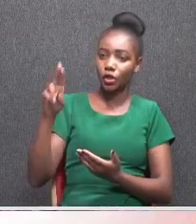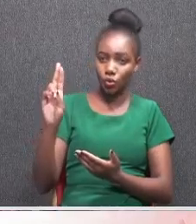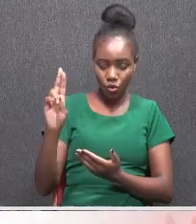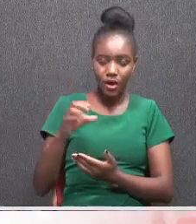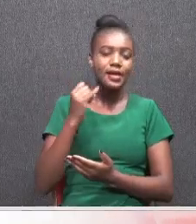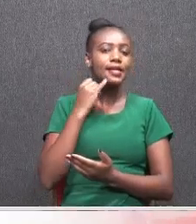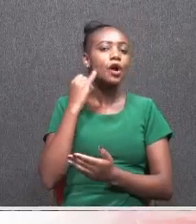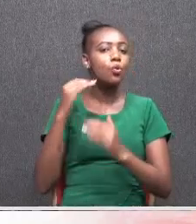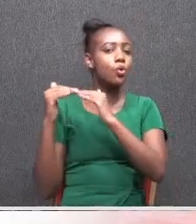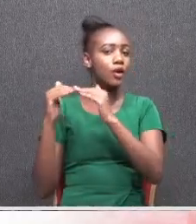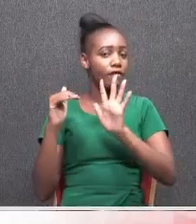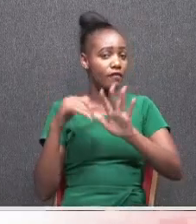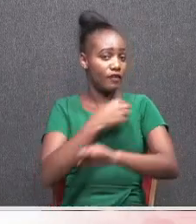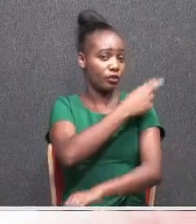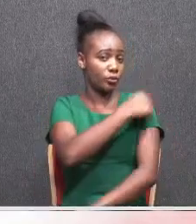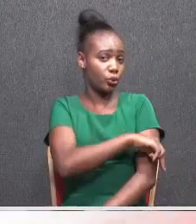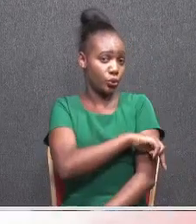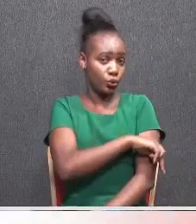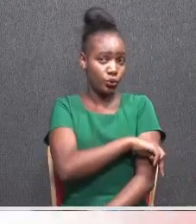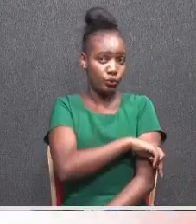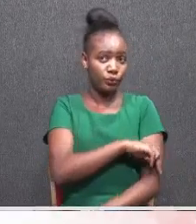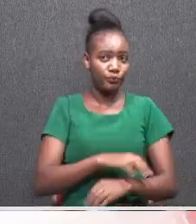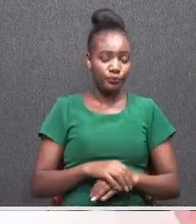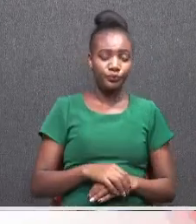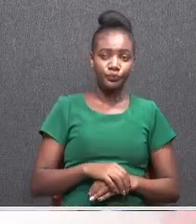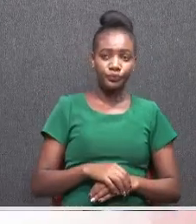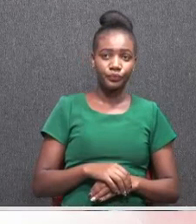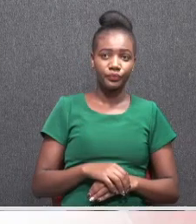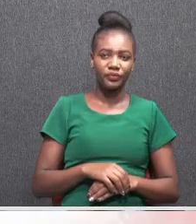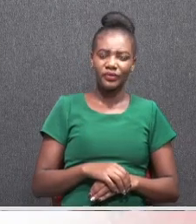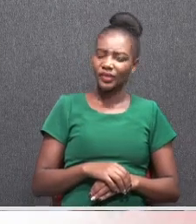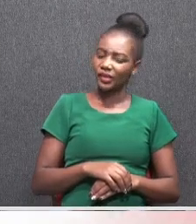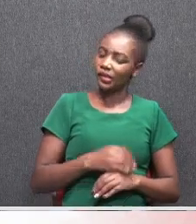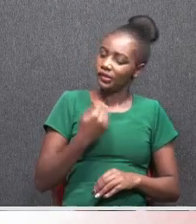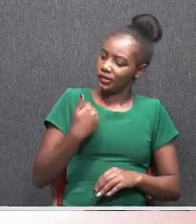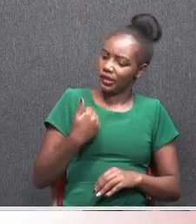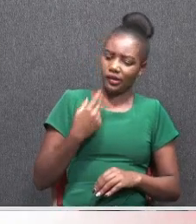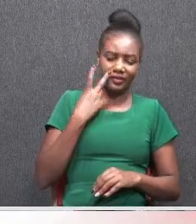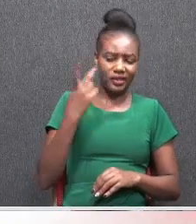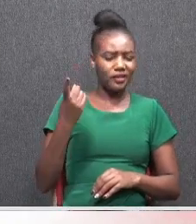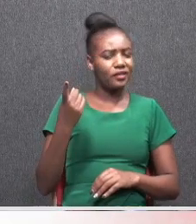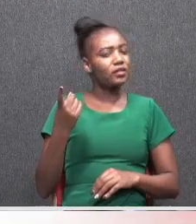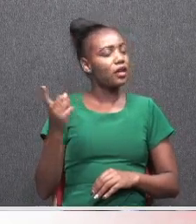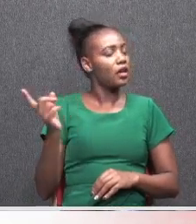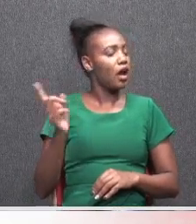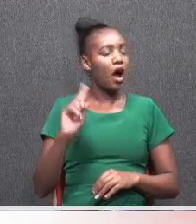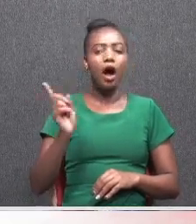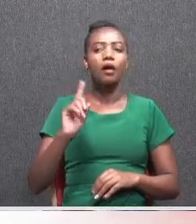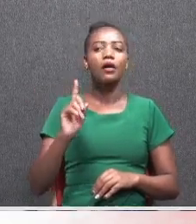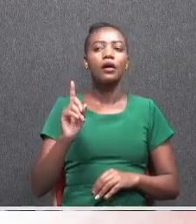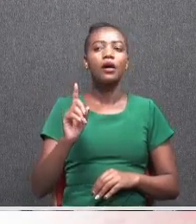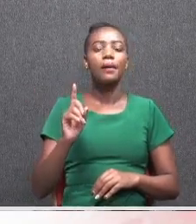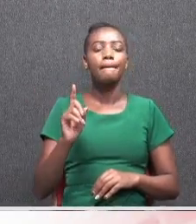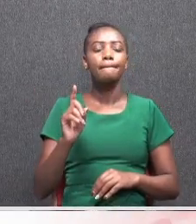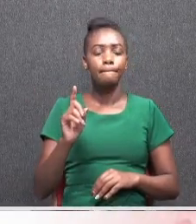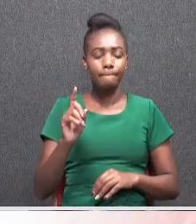the Nakuru Level 5 Hospital. Mi kulingana na mimi juzi jaona mtu akiwa kwenye hiyo hali ndugu yangu ako. Namuona tu akiwa